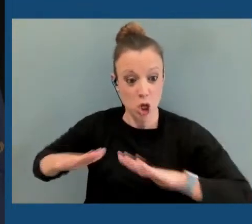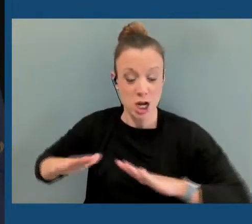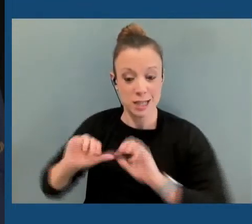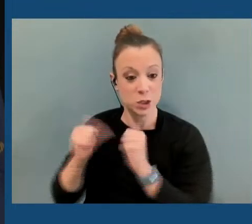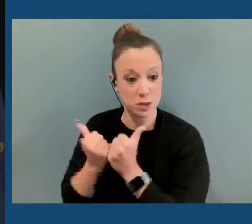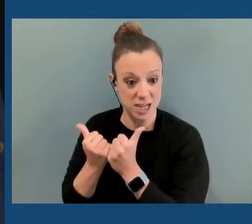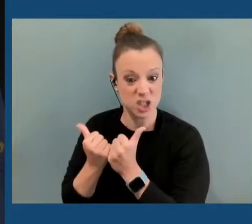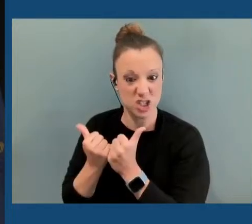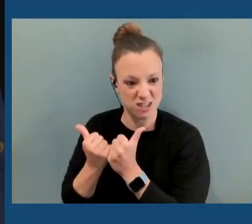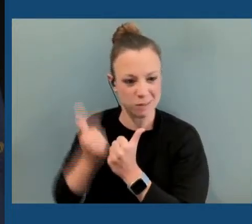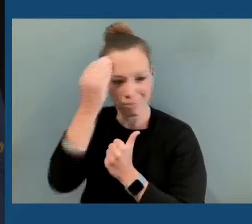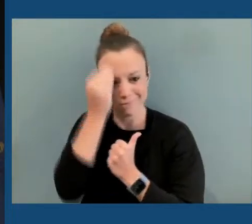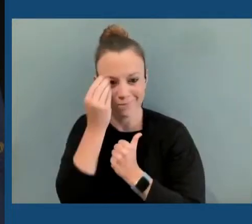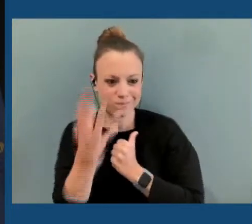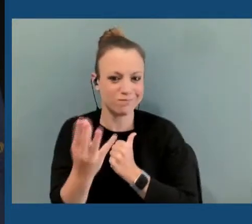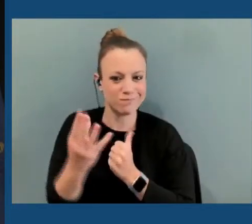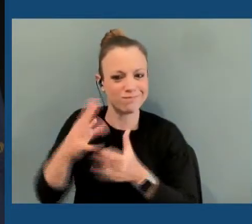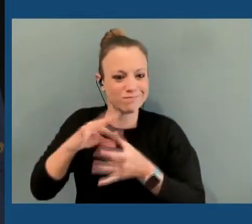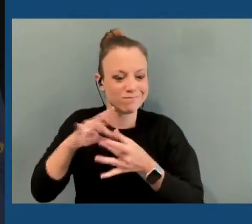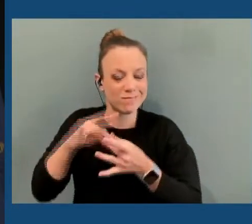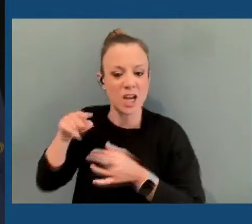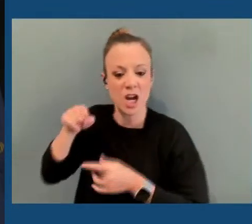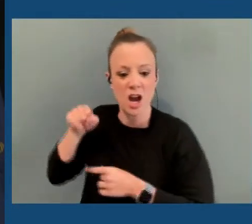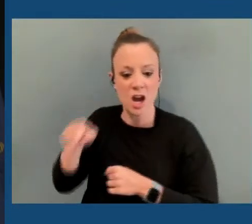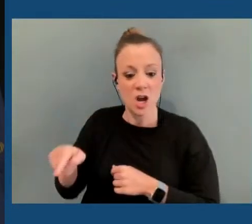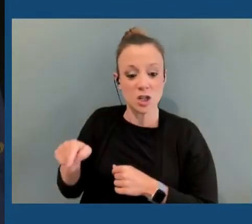Tip Hill tells people that she lives on a resort.